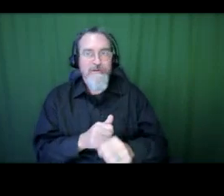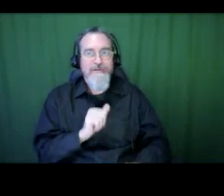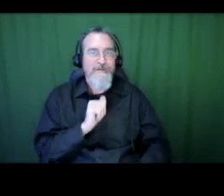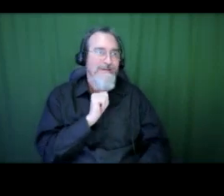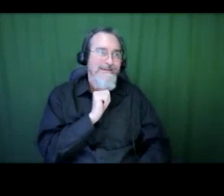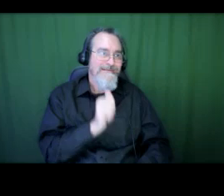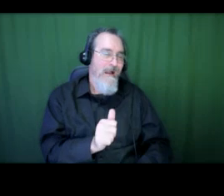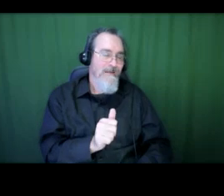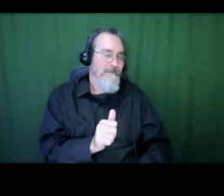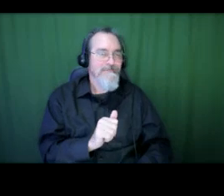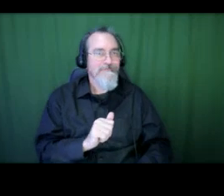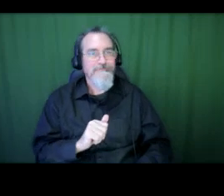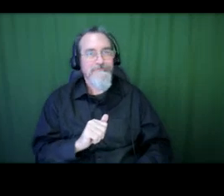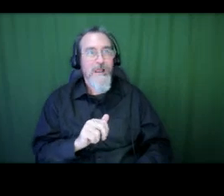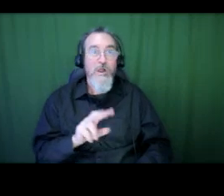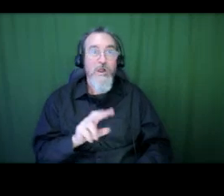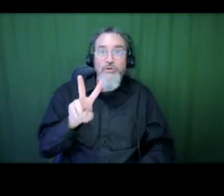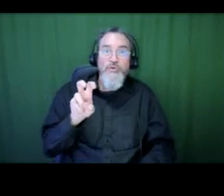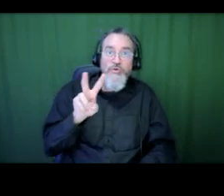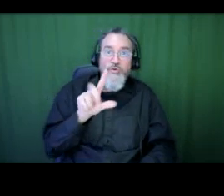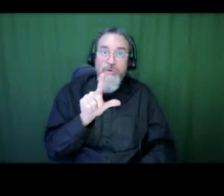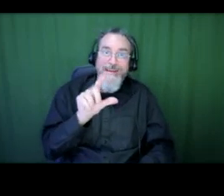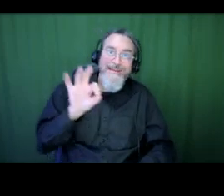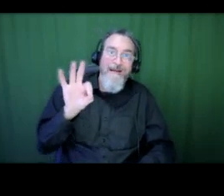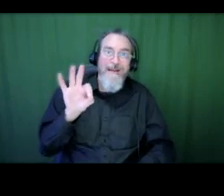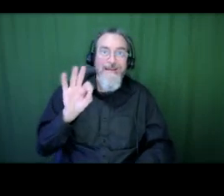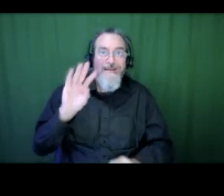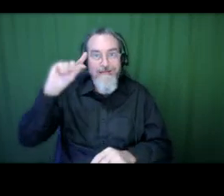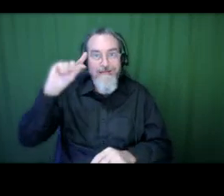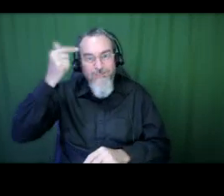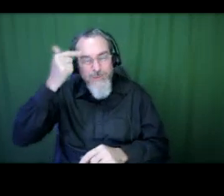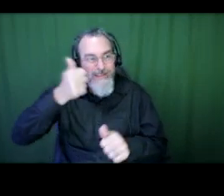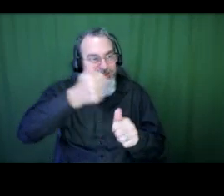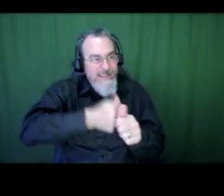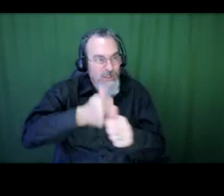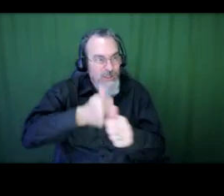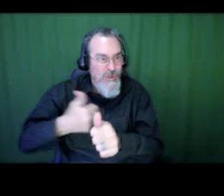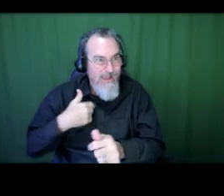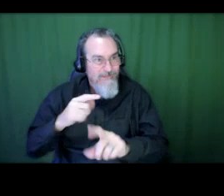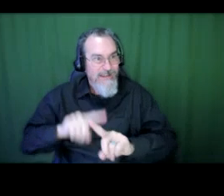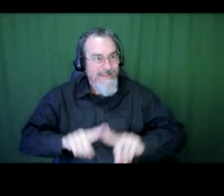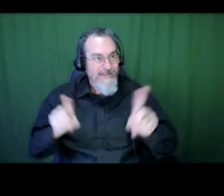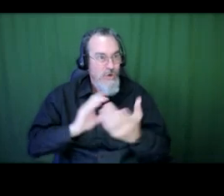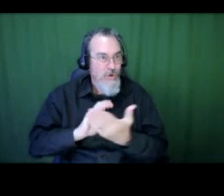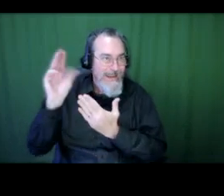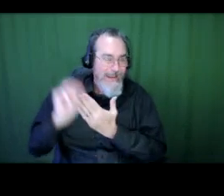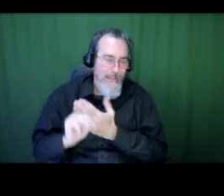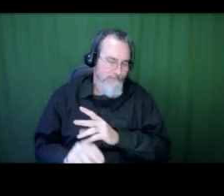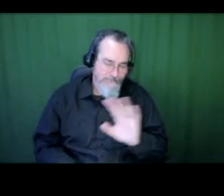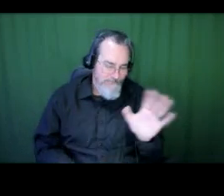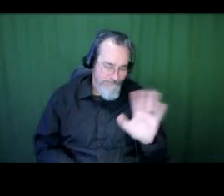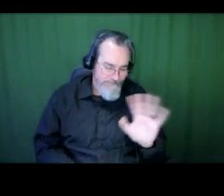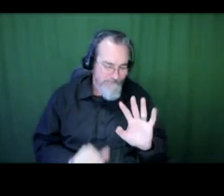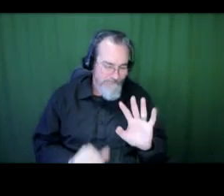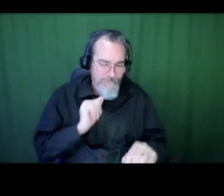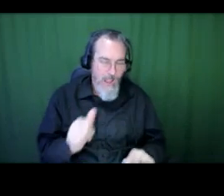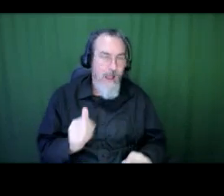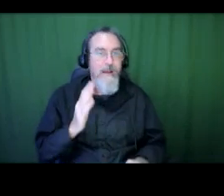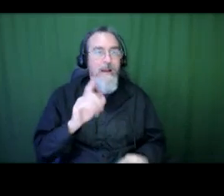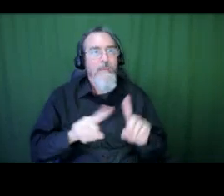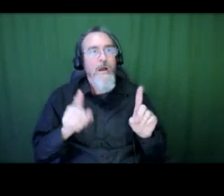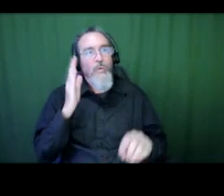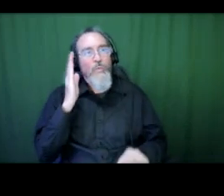you know, out of the 229 tribal governments, they each have a different curriculum content. It'll be more that we're working in those